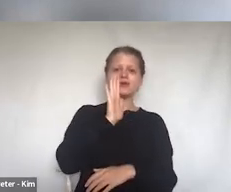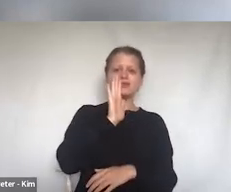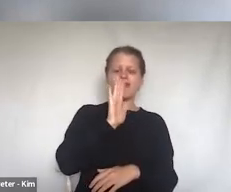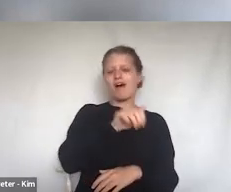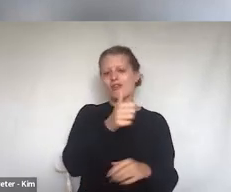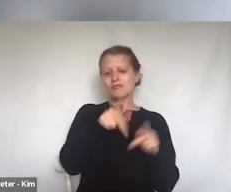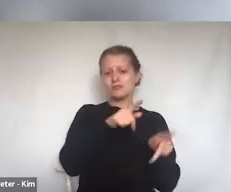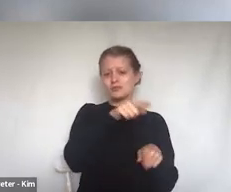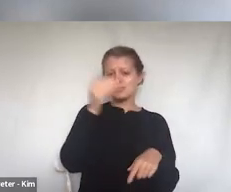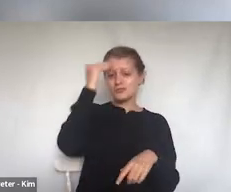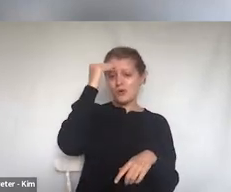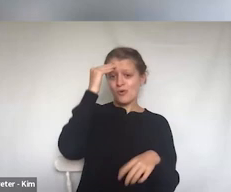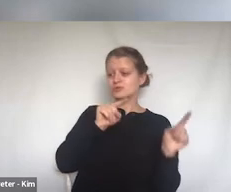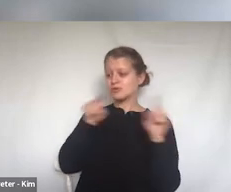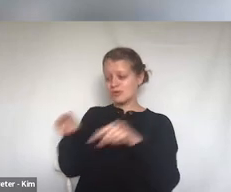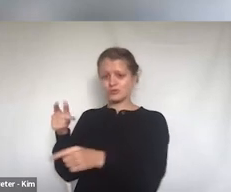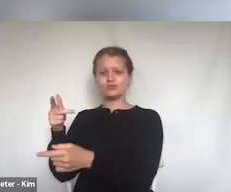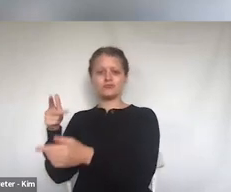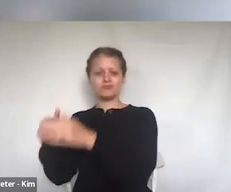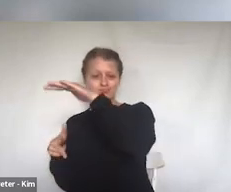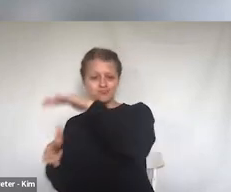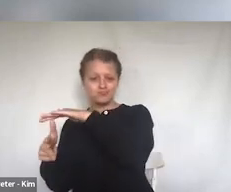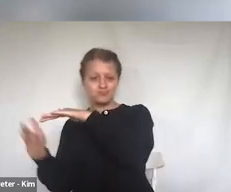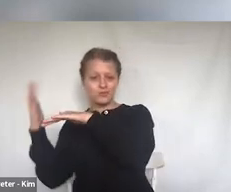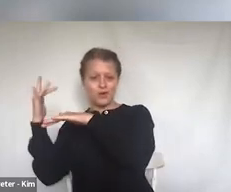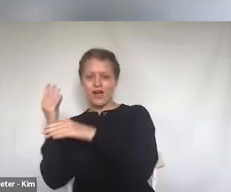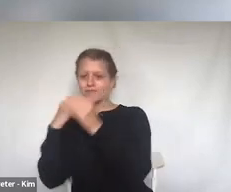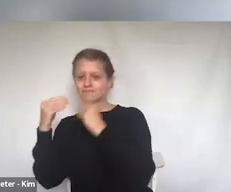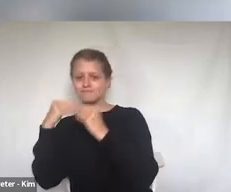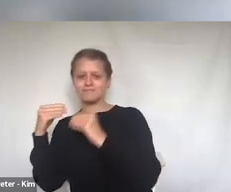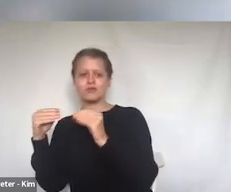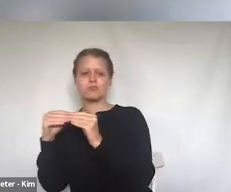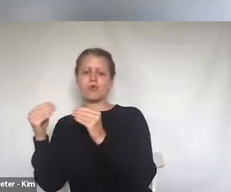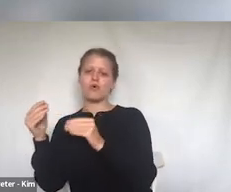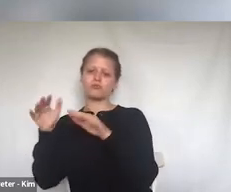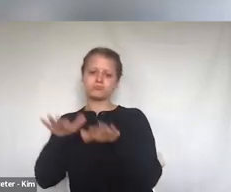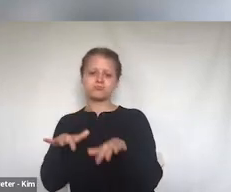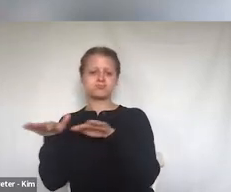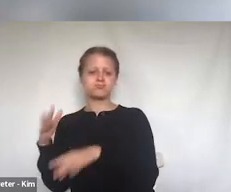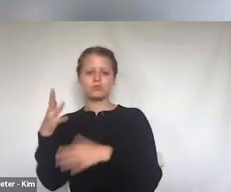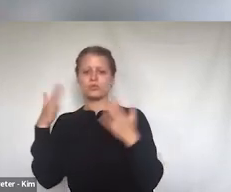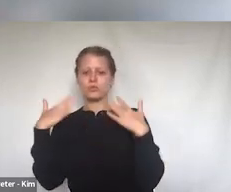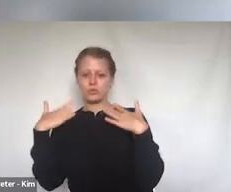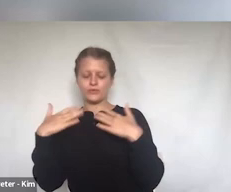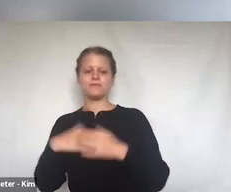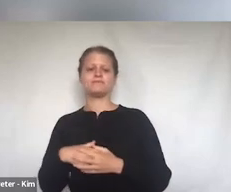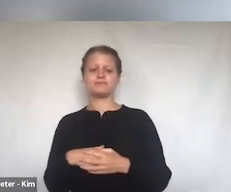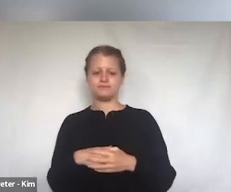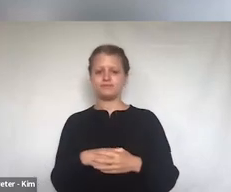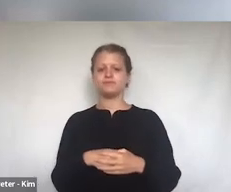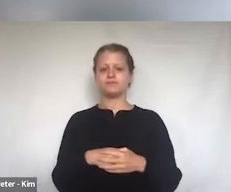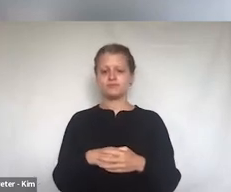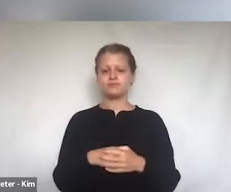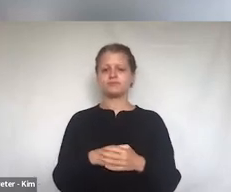cool down a bit. And like you said, a simple action to take. So identifying